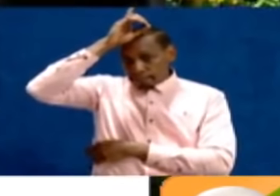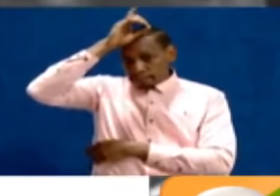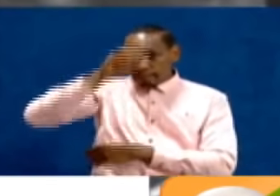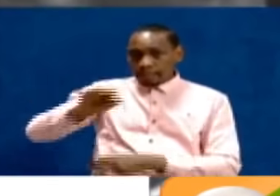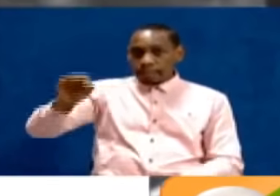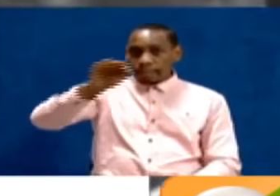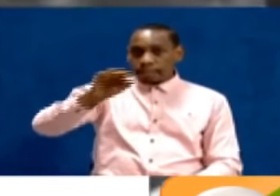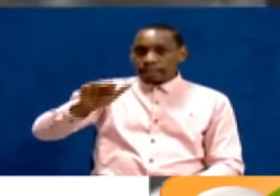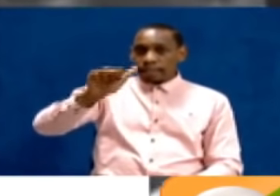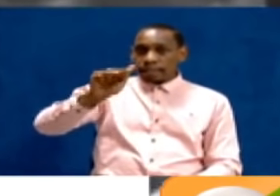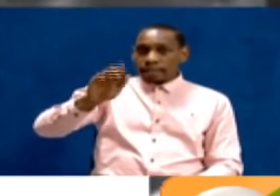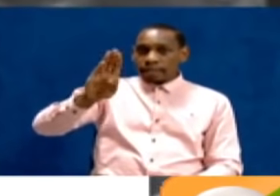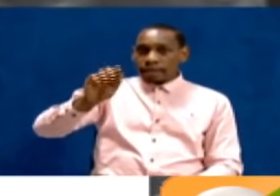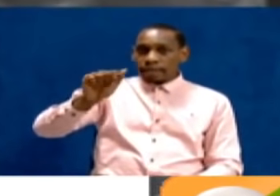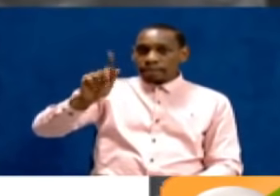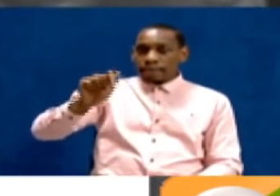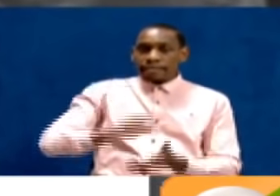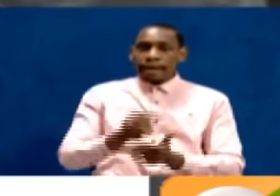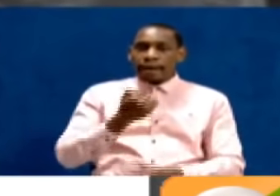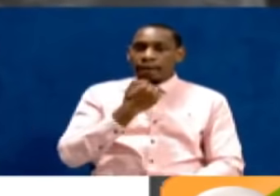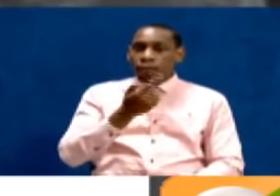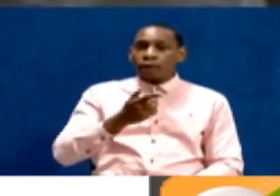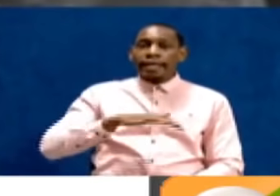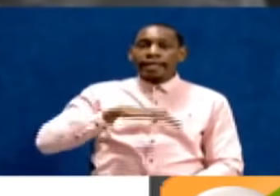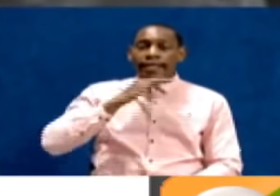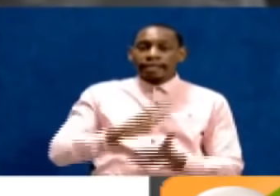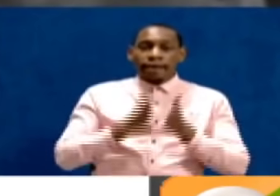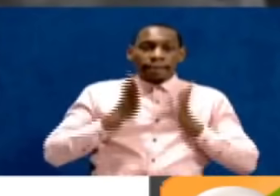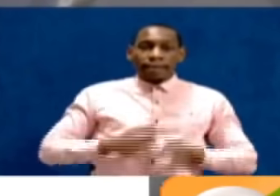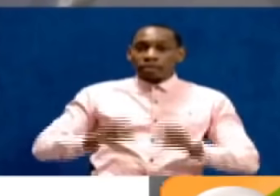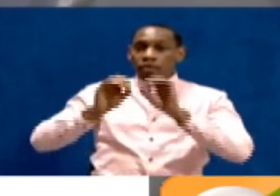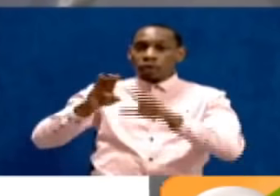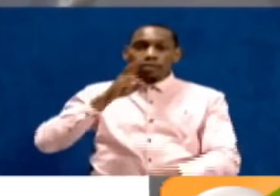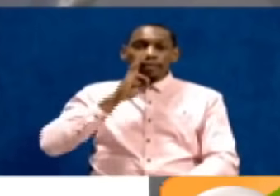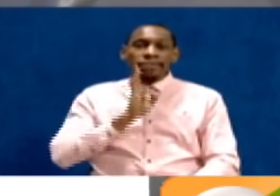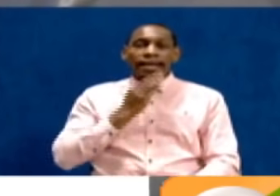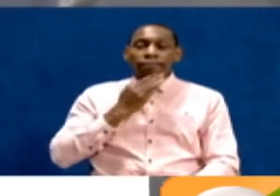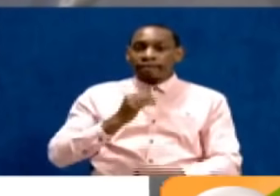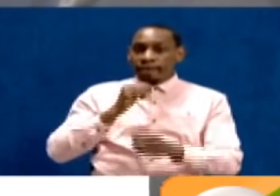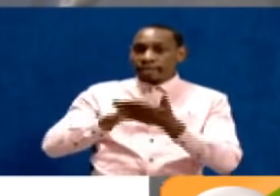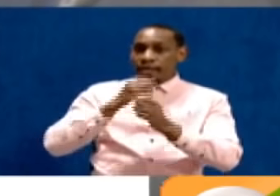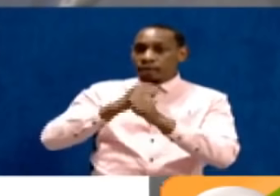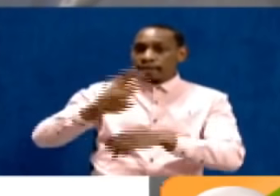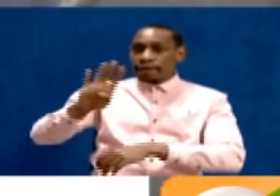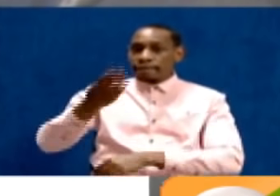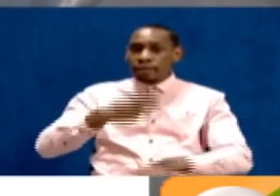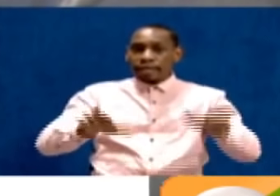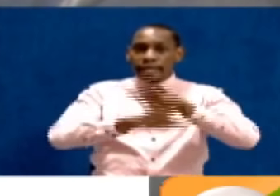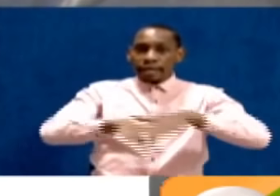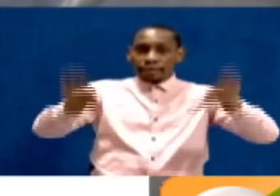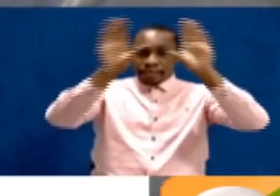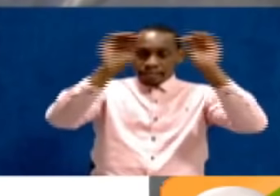in Sabatia. Mzee Moi's demise was a personal loss for Mudavadi, having served as his fourth vice